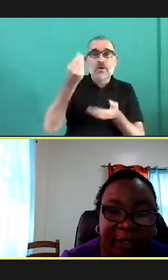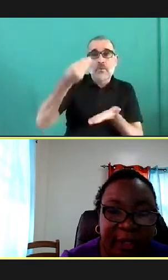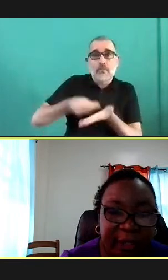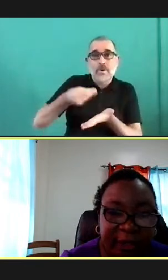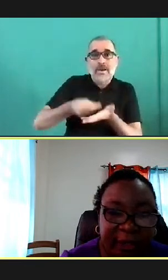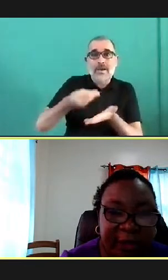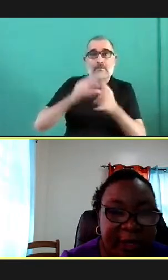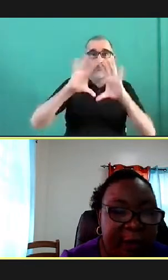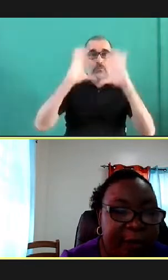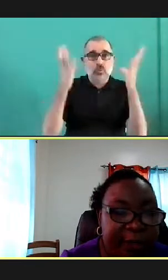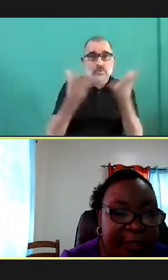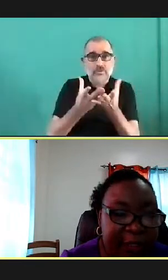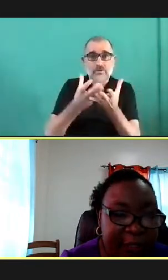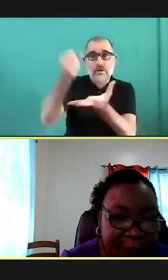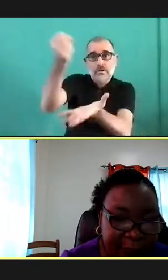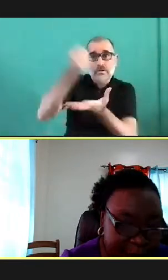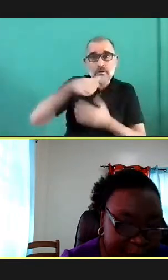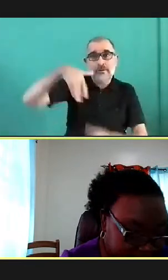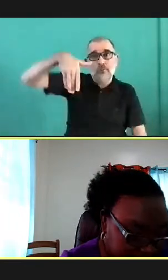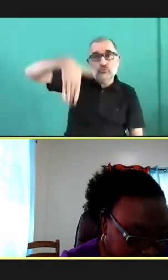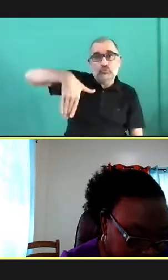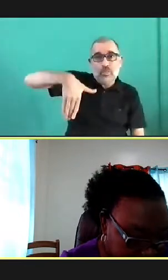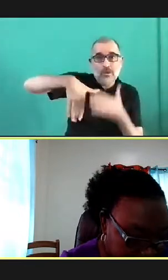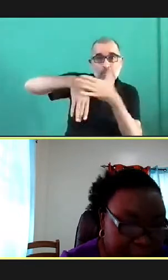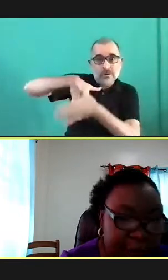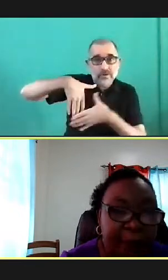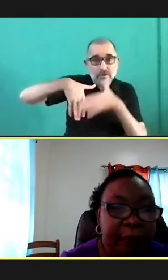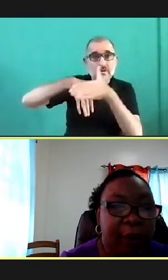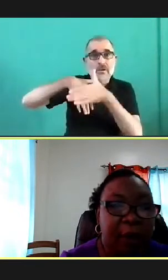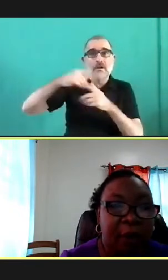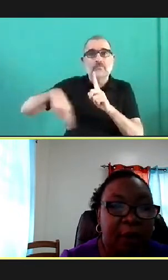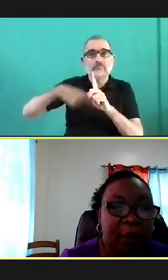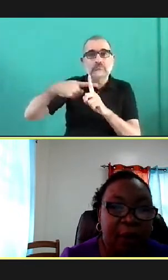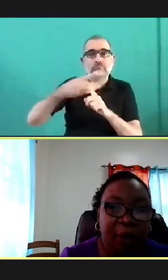$5.50 US per day.